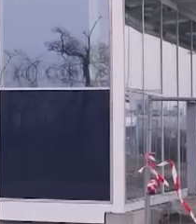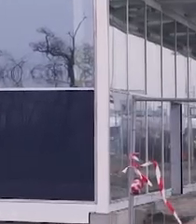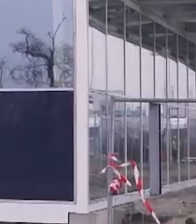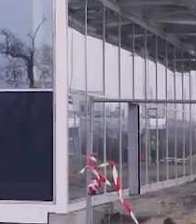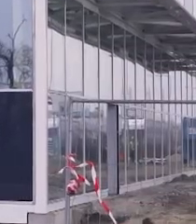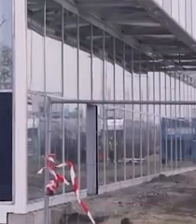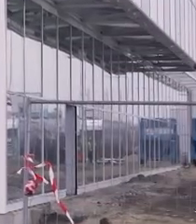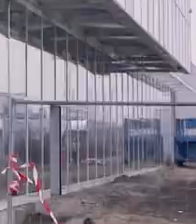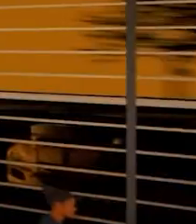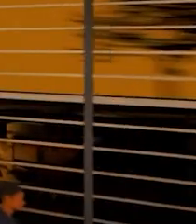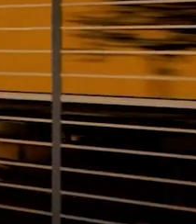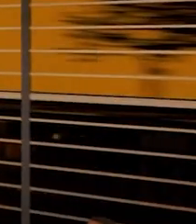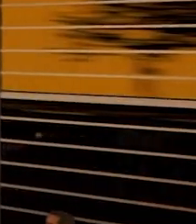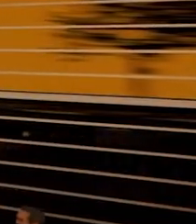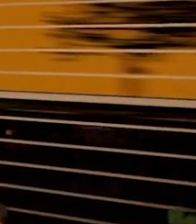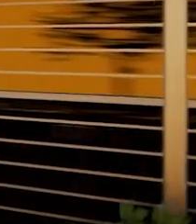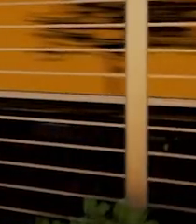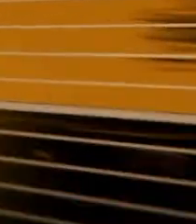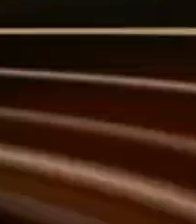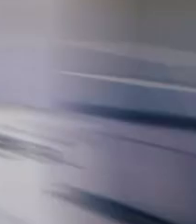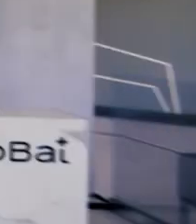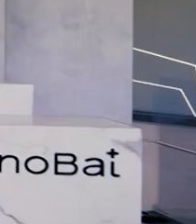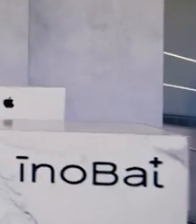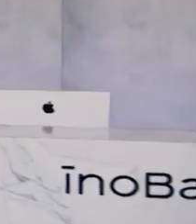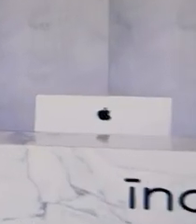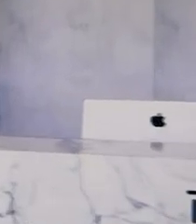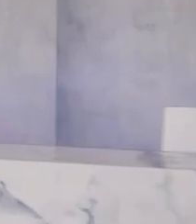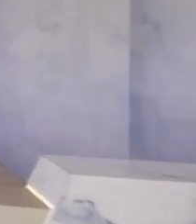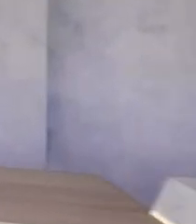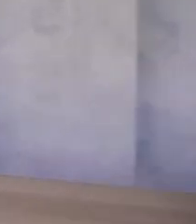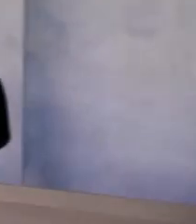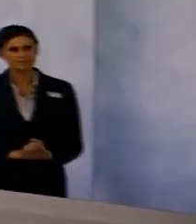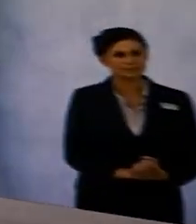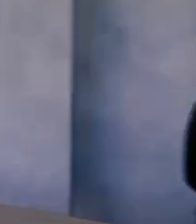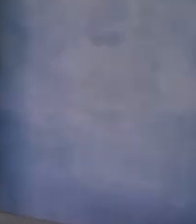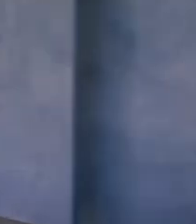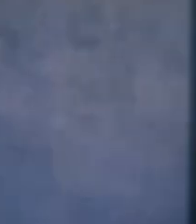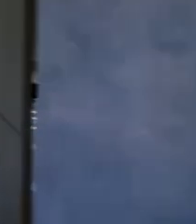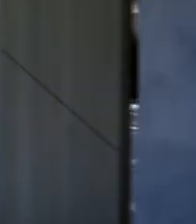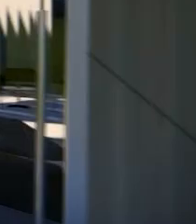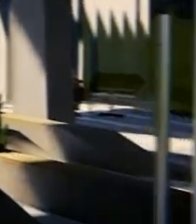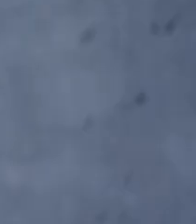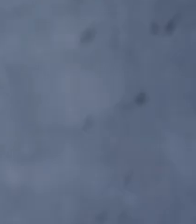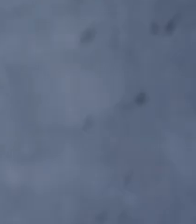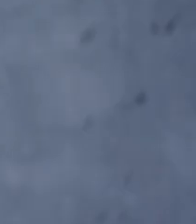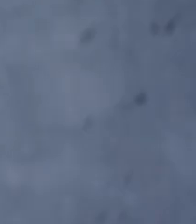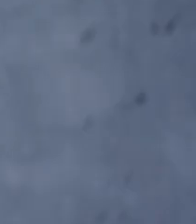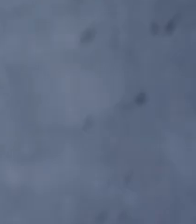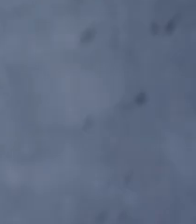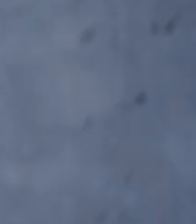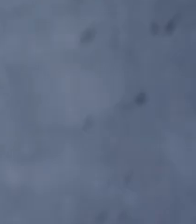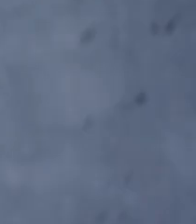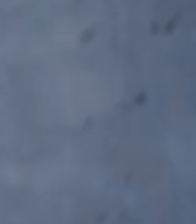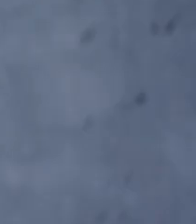in 2023. And the planning for the second site in Vodoradi is also well advanced, where we will be scaling up